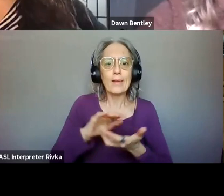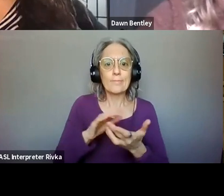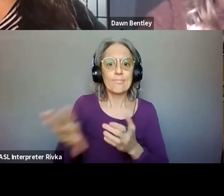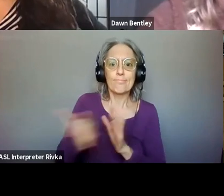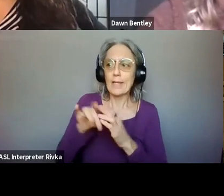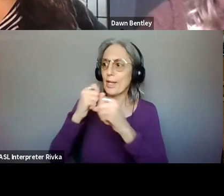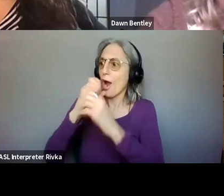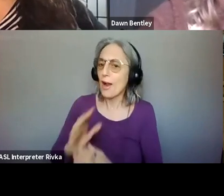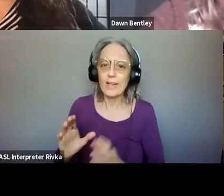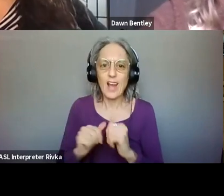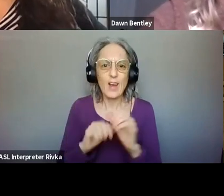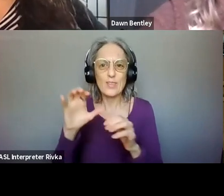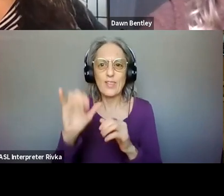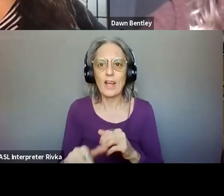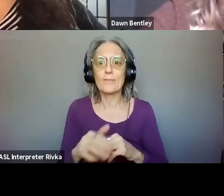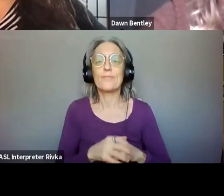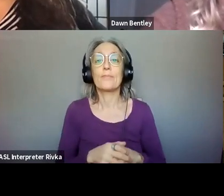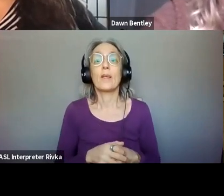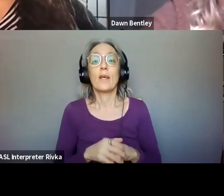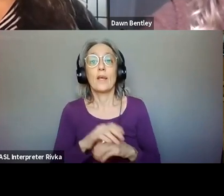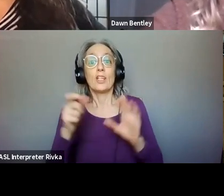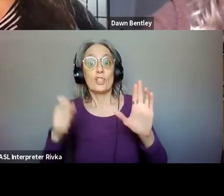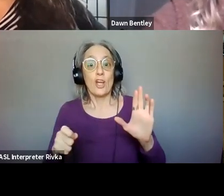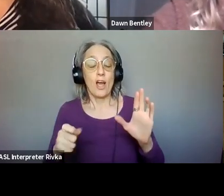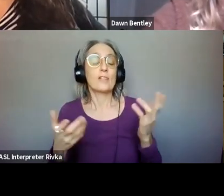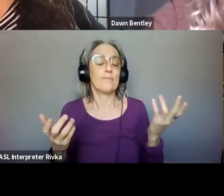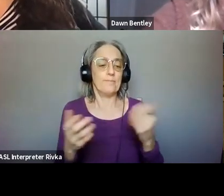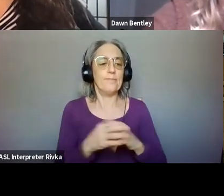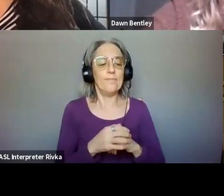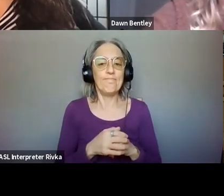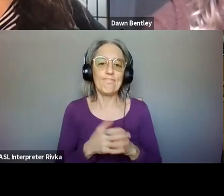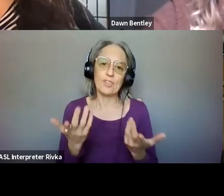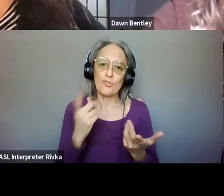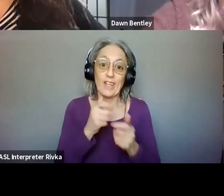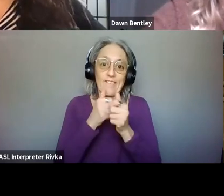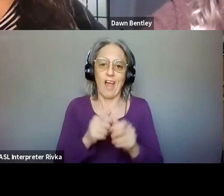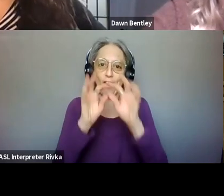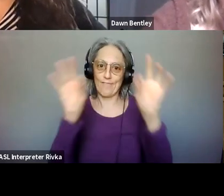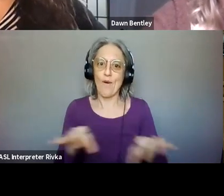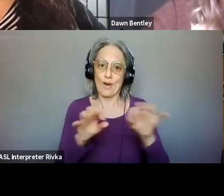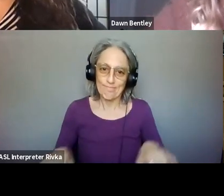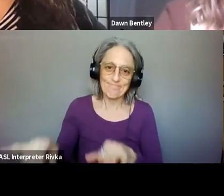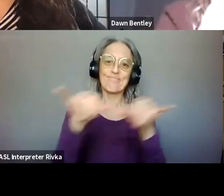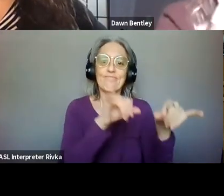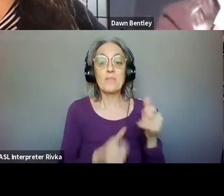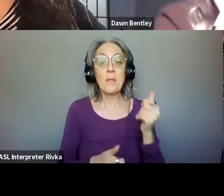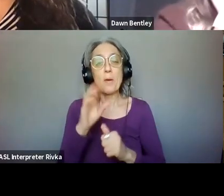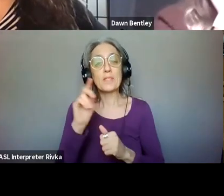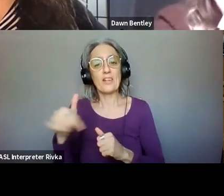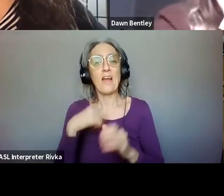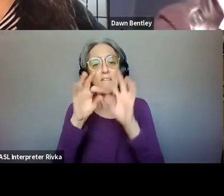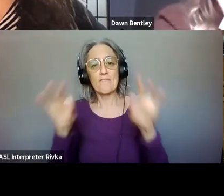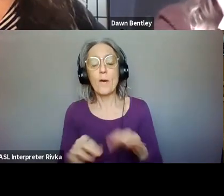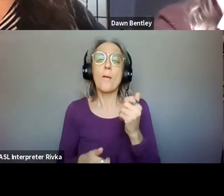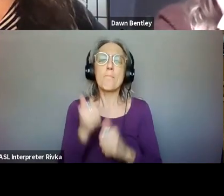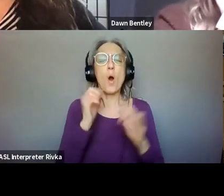said, are pretty much form driven. Every county has forms. Most of the forms are standard state of